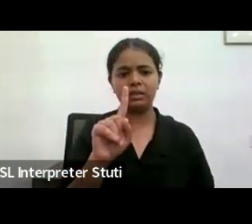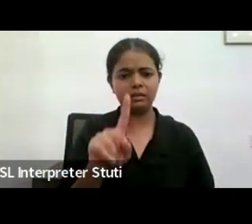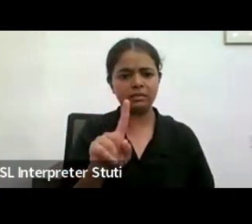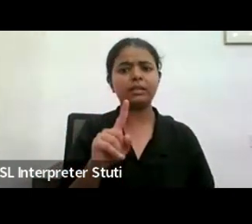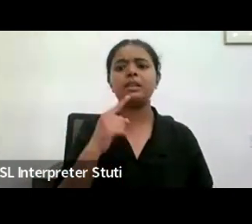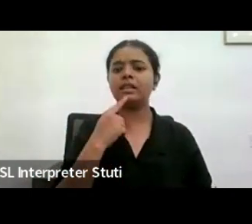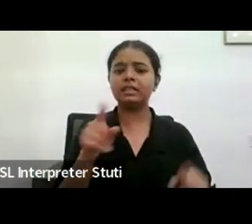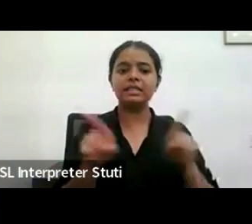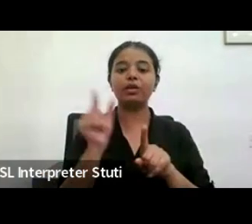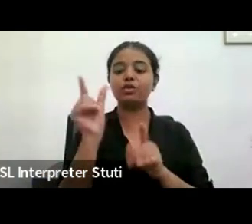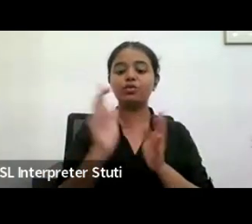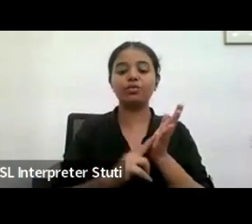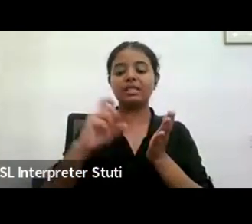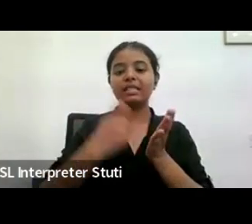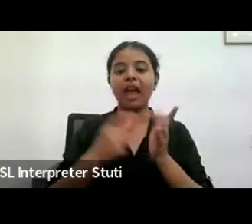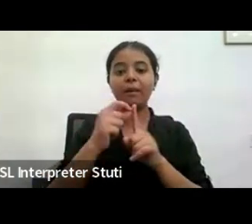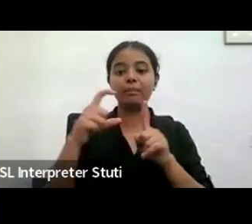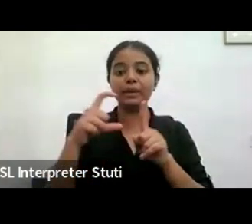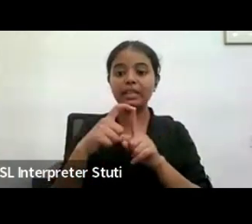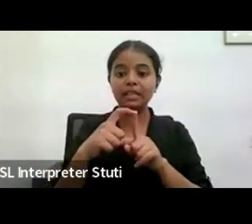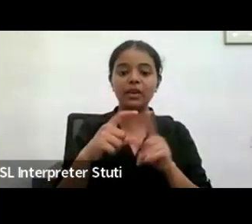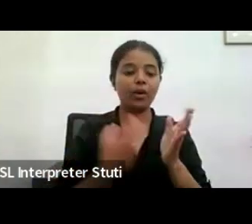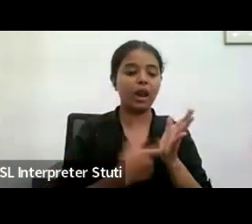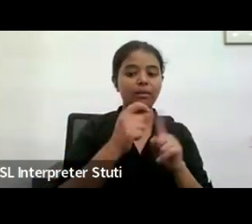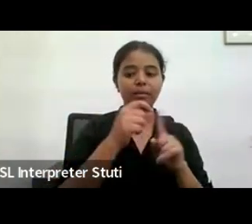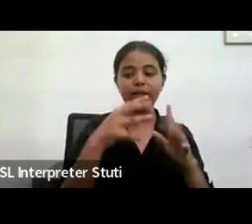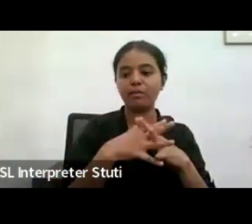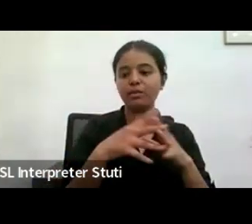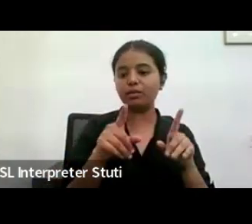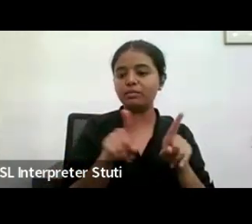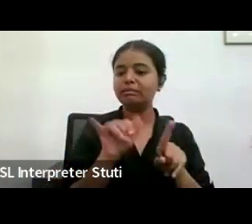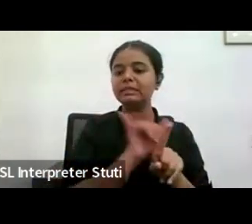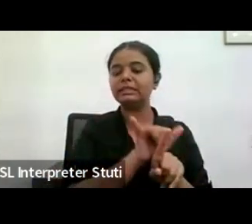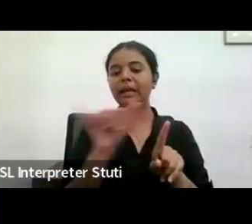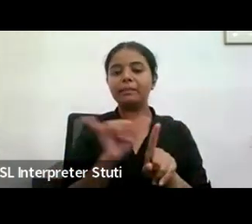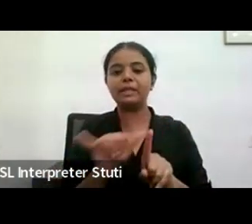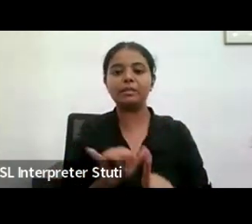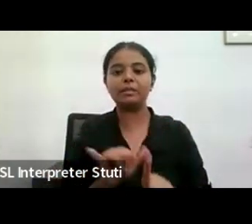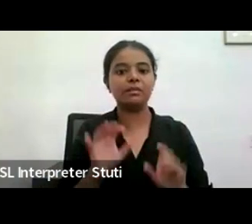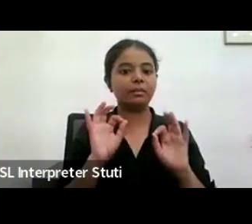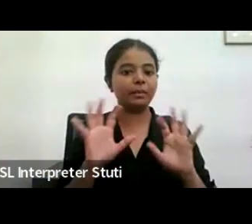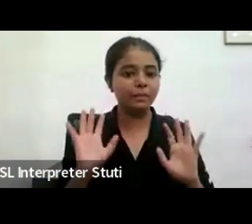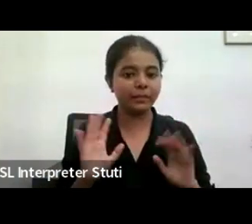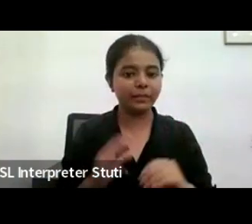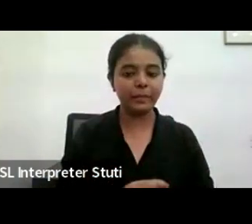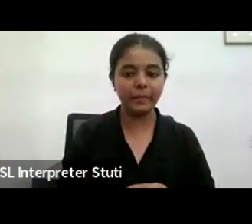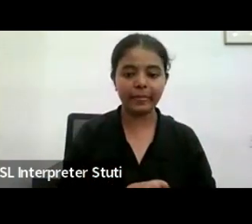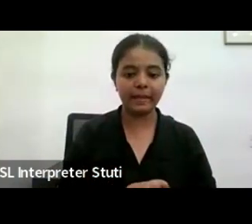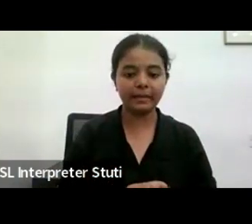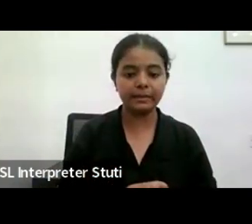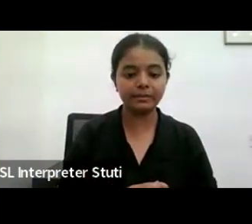in many ways. In the definition that we just talked about, it widens the scope of